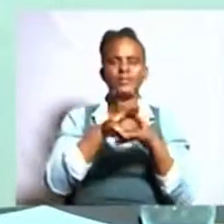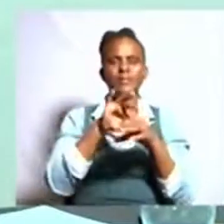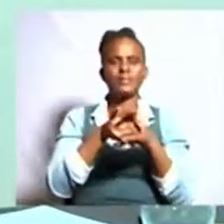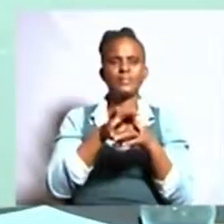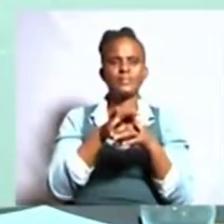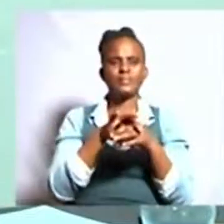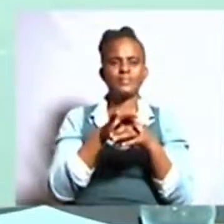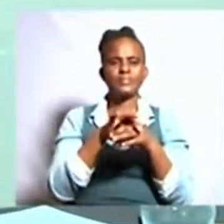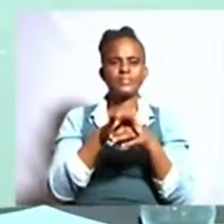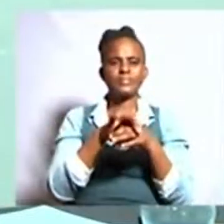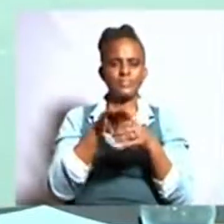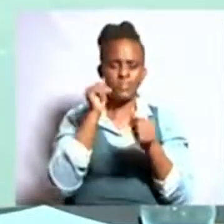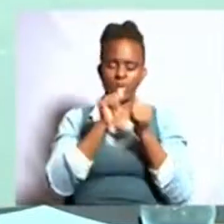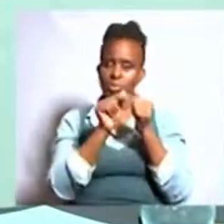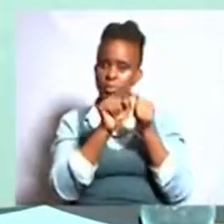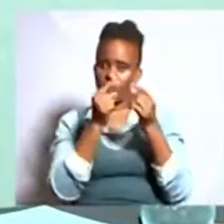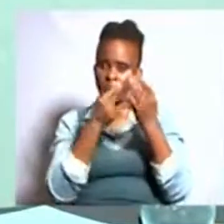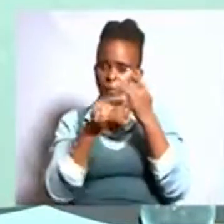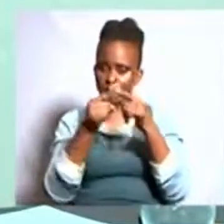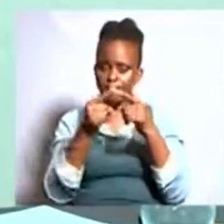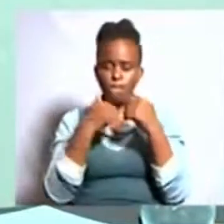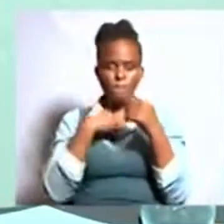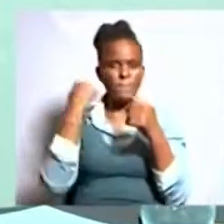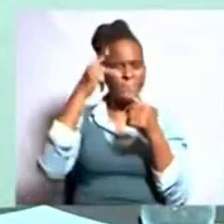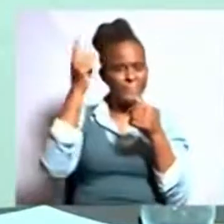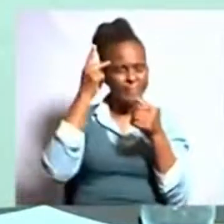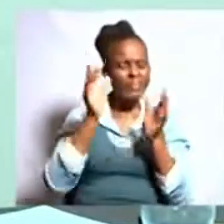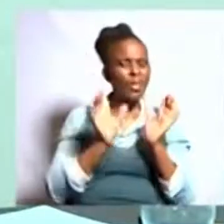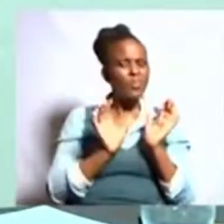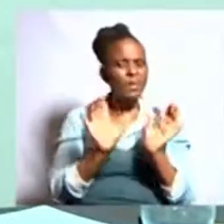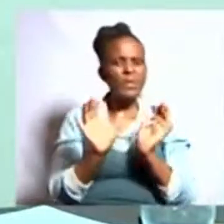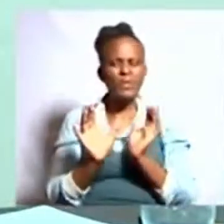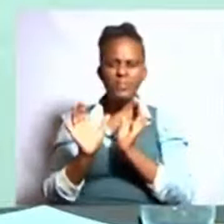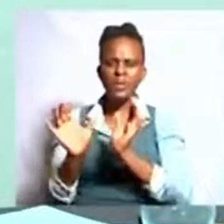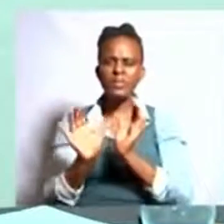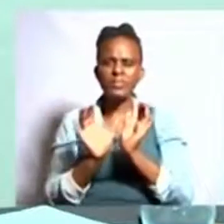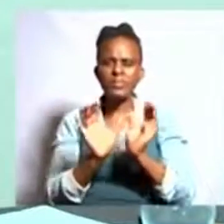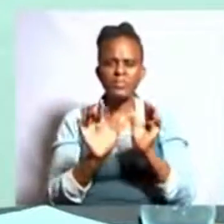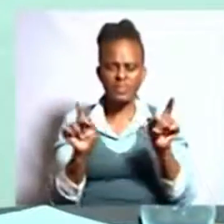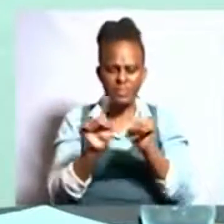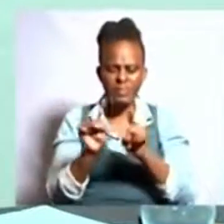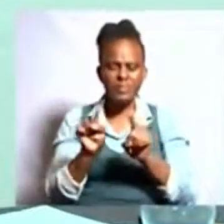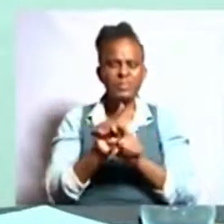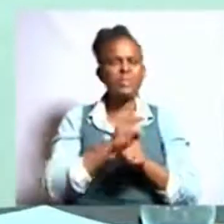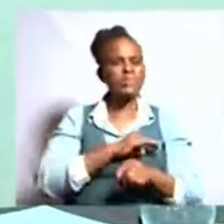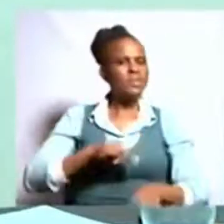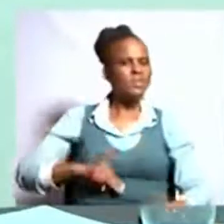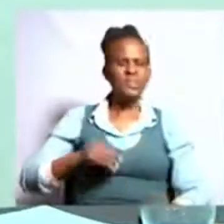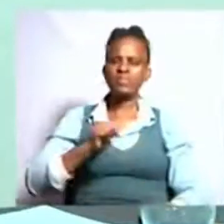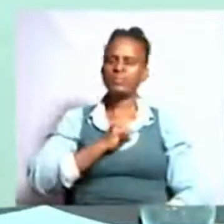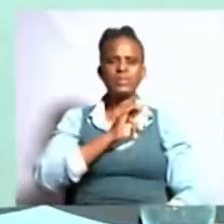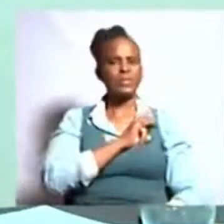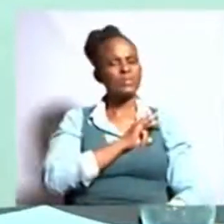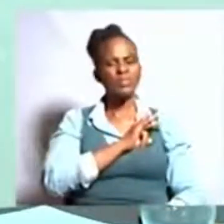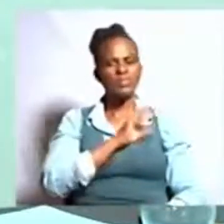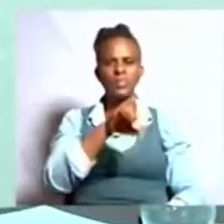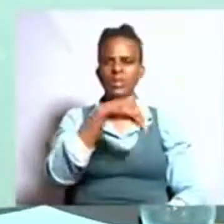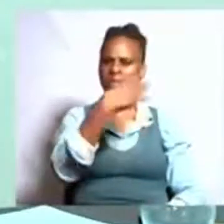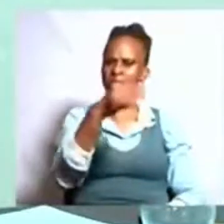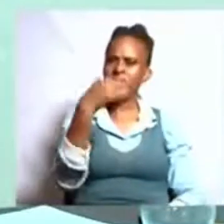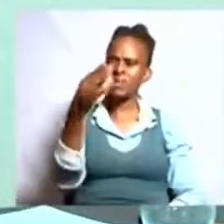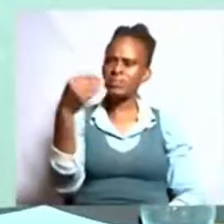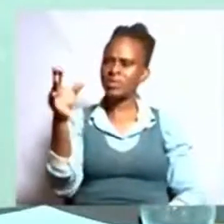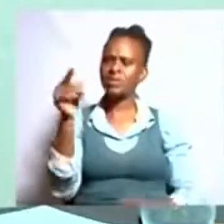As a result of that, there was that political pressure, even on the members of staff, to give these